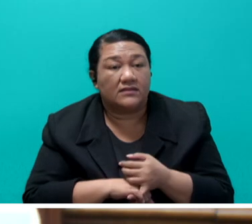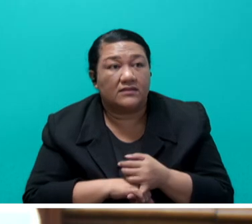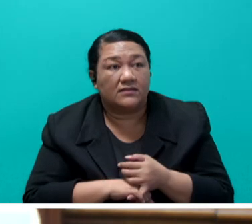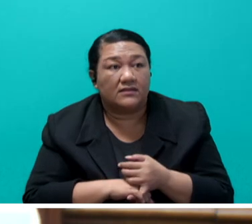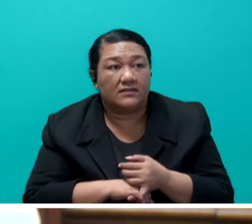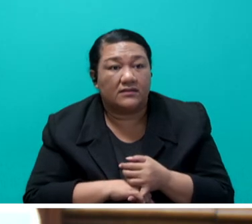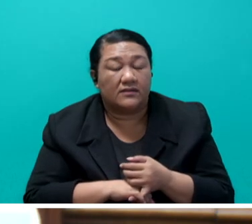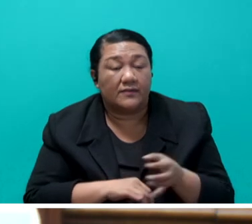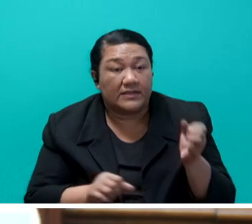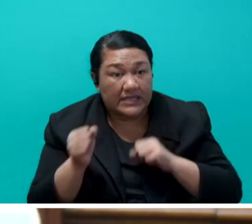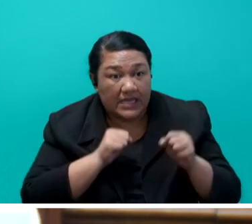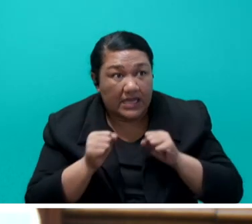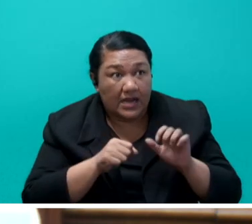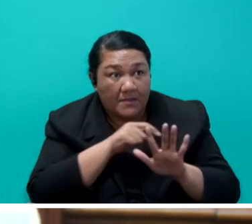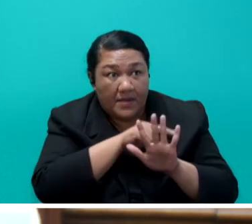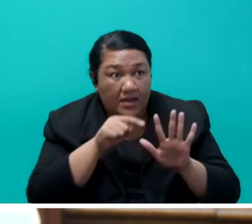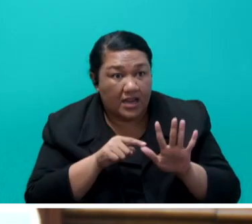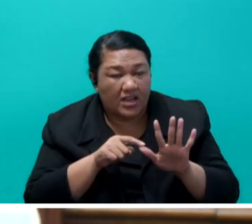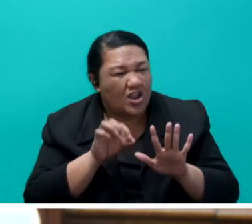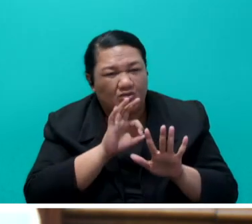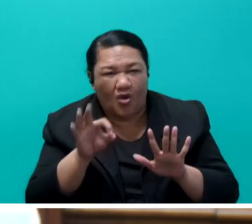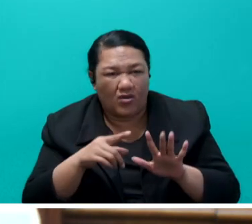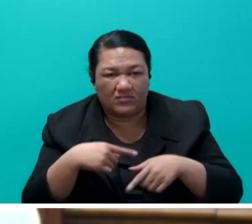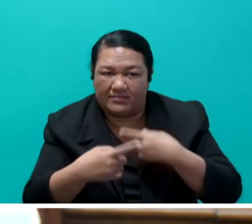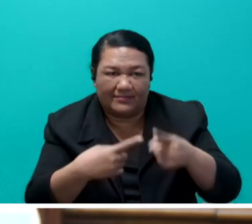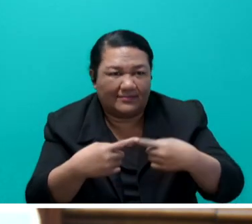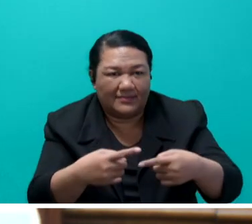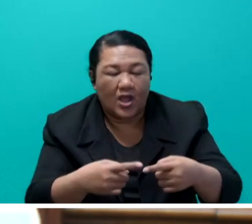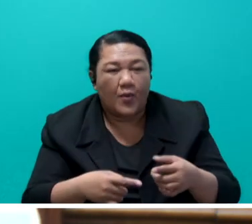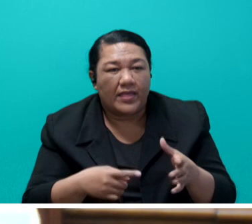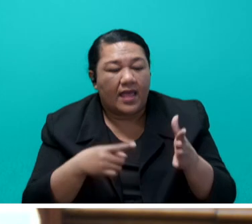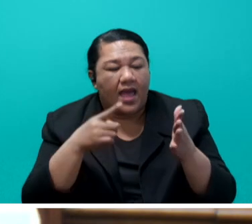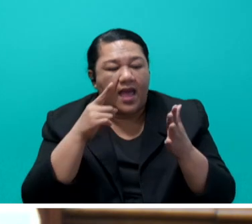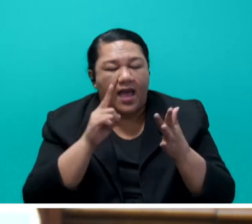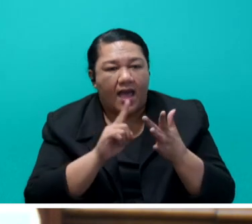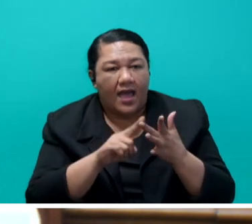scientific panel is not consistent with the IAEA findings